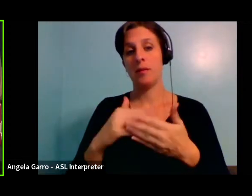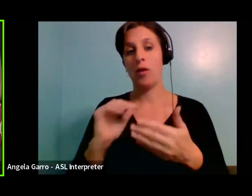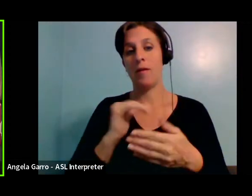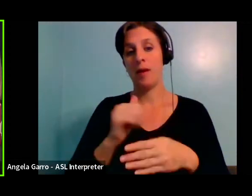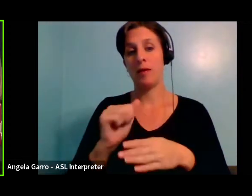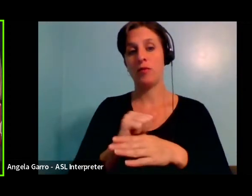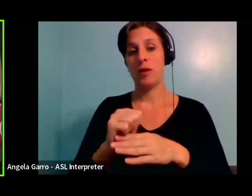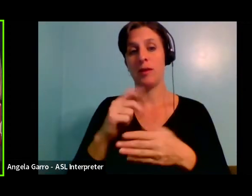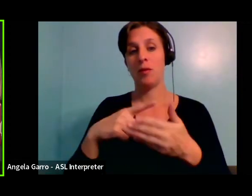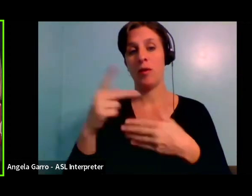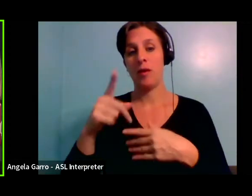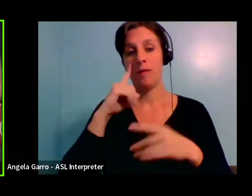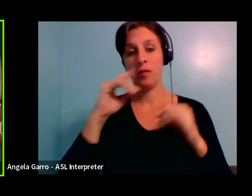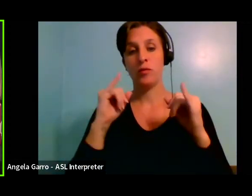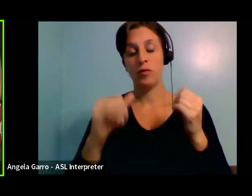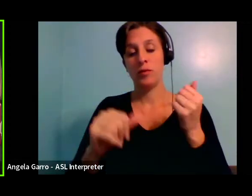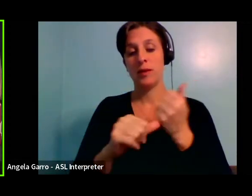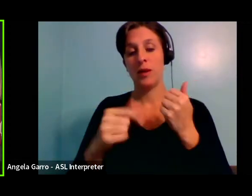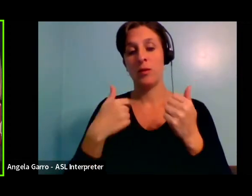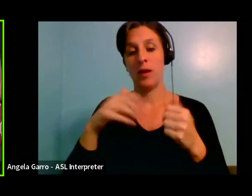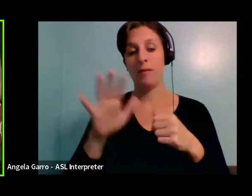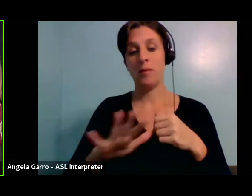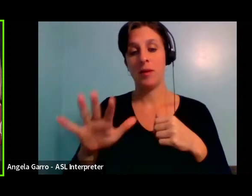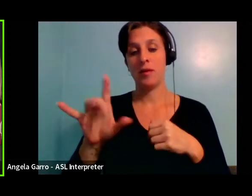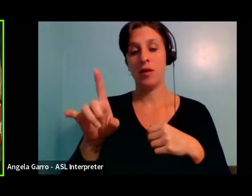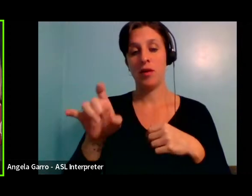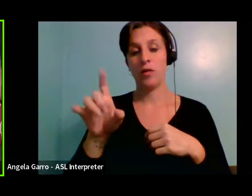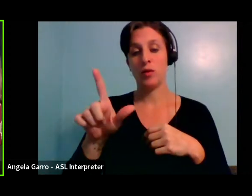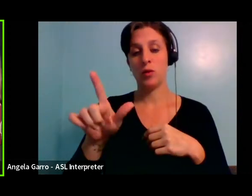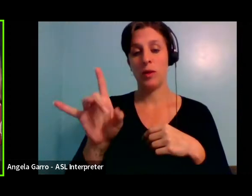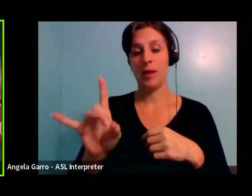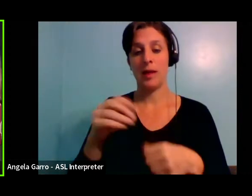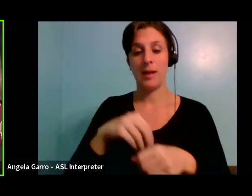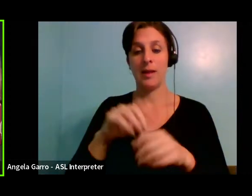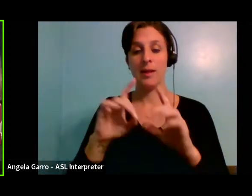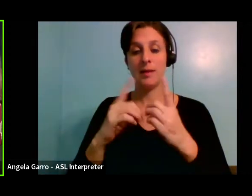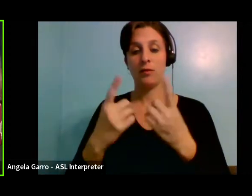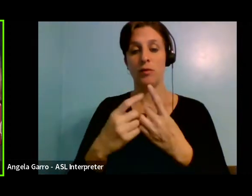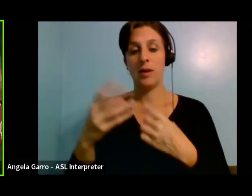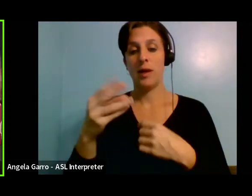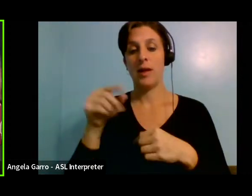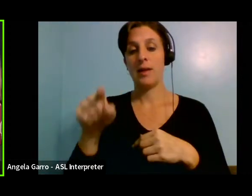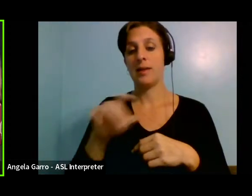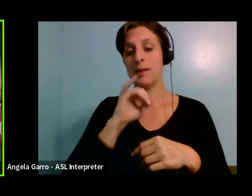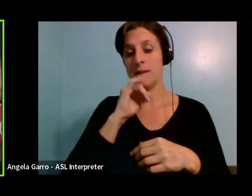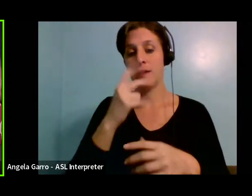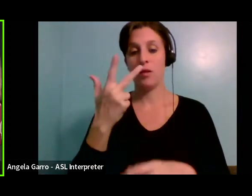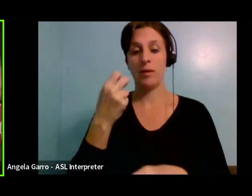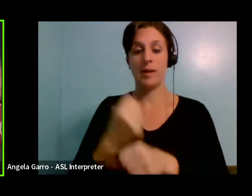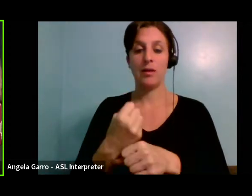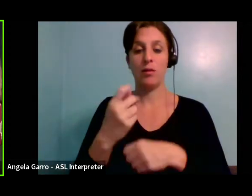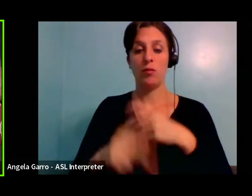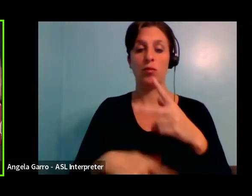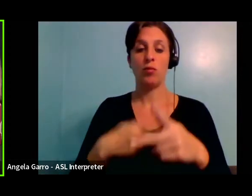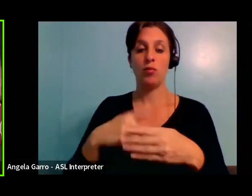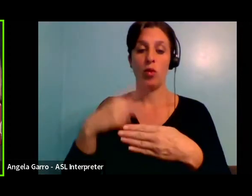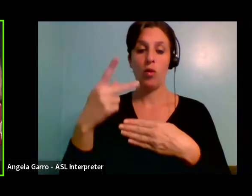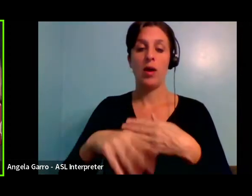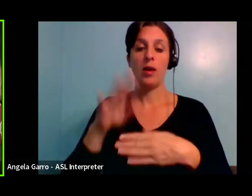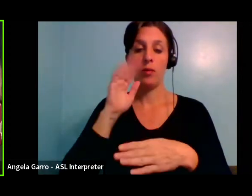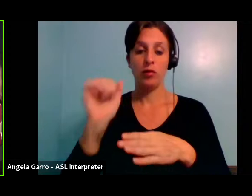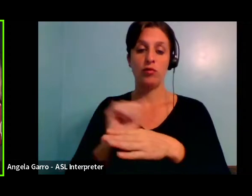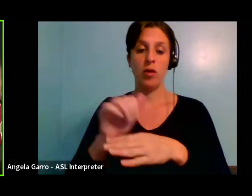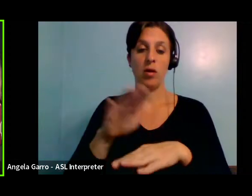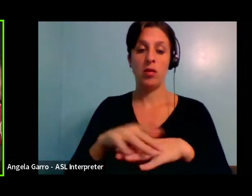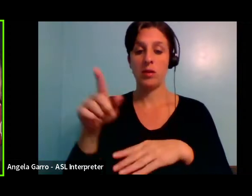for our instructional assistants. We have approximately 128 in the district. And this is a 3-year program that will train some of them